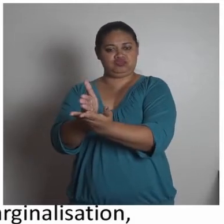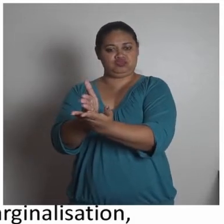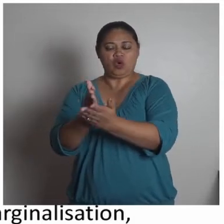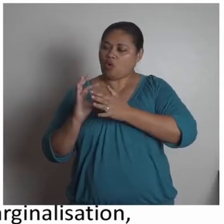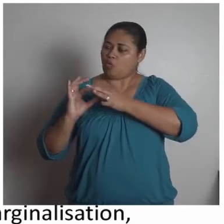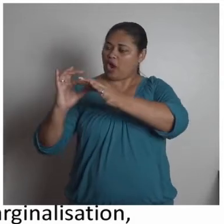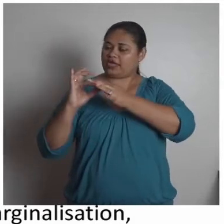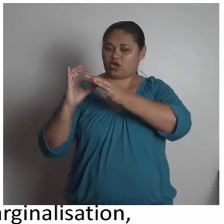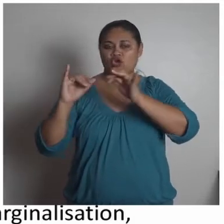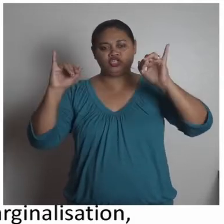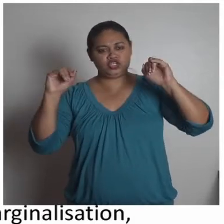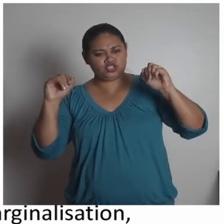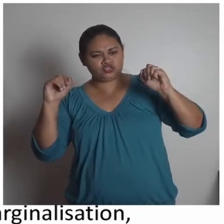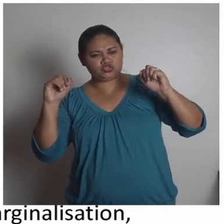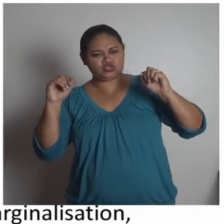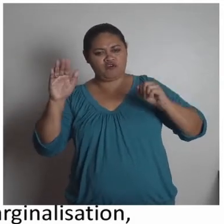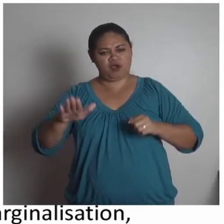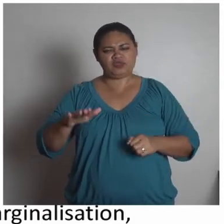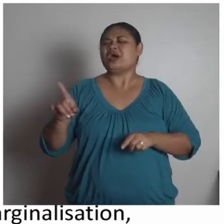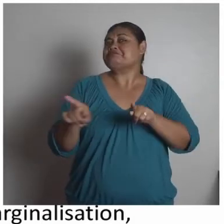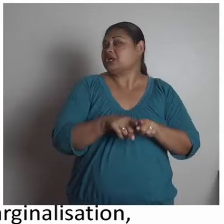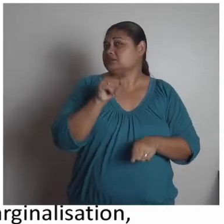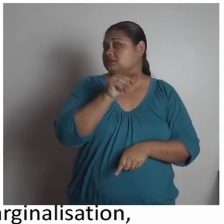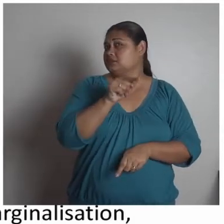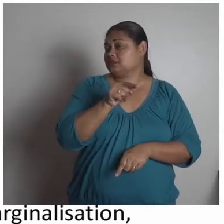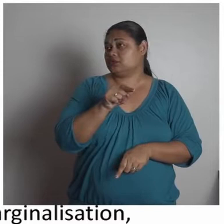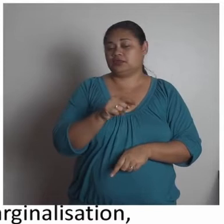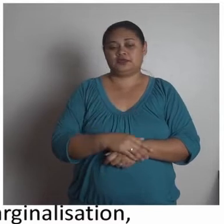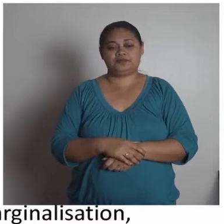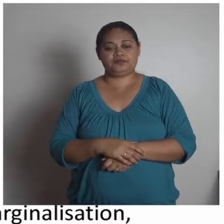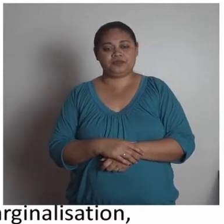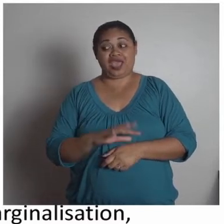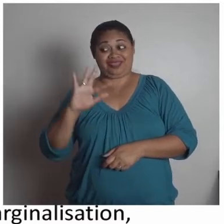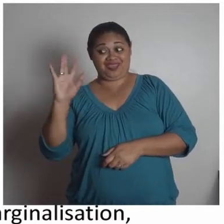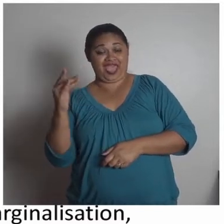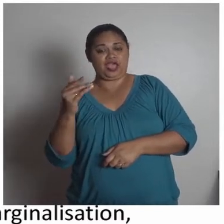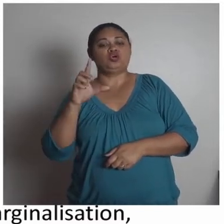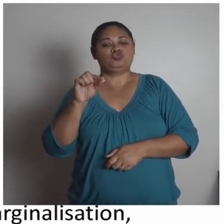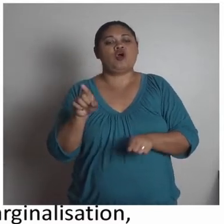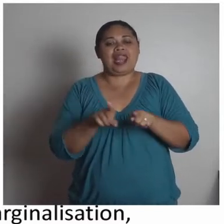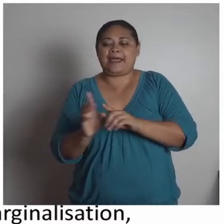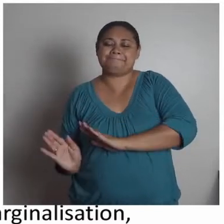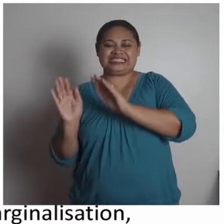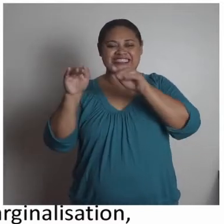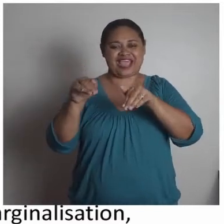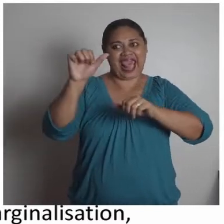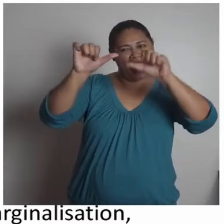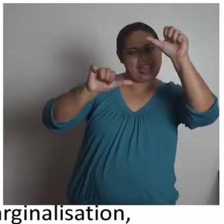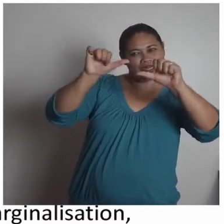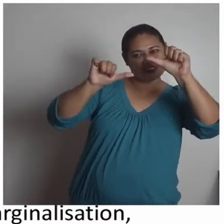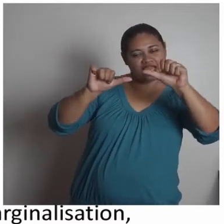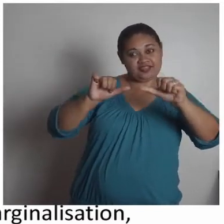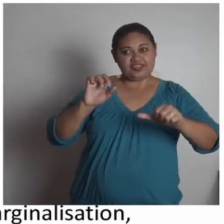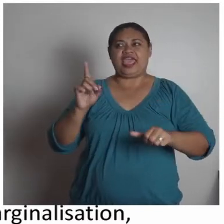in poverty networks are directly working on issues of poverty. What do you mean, Noelene? Well, we mean that actually they were